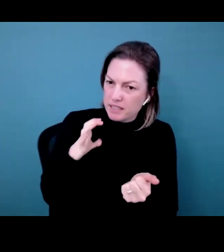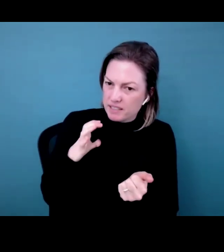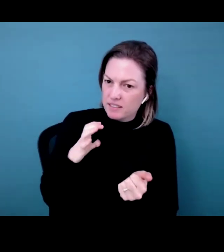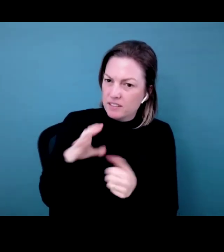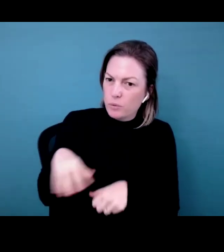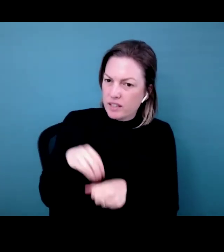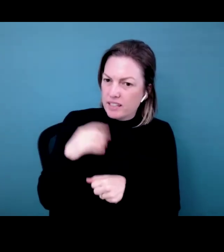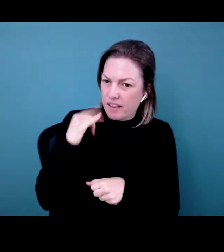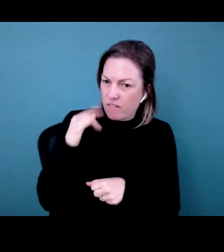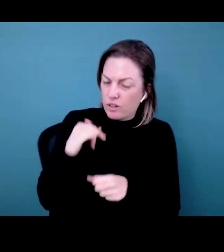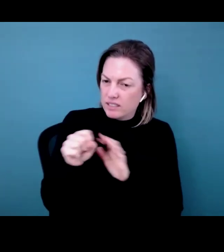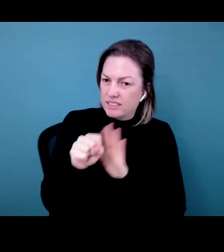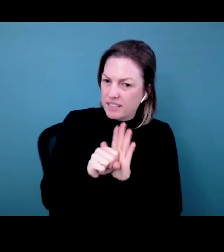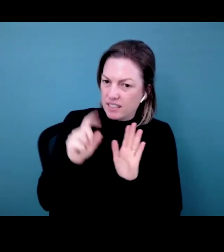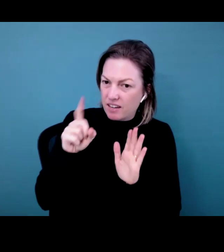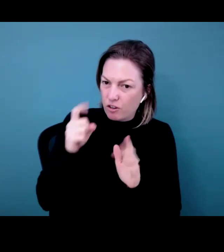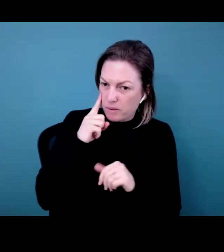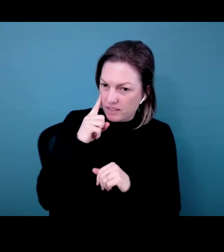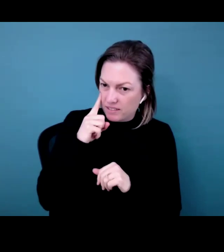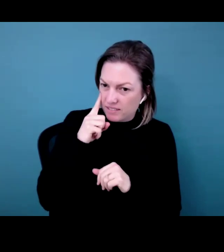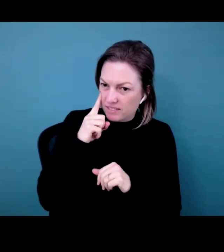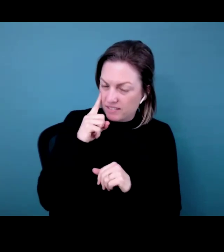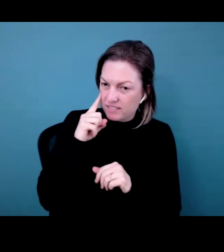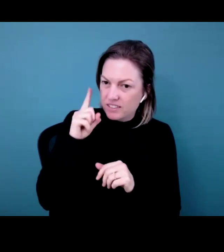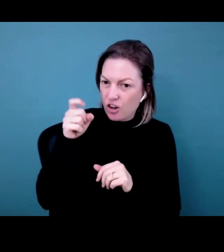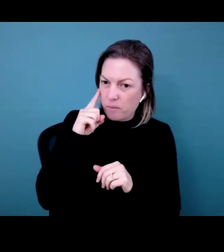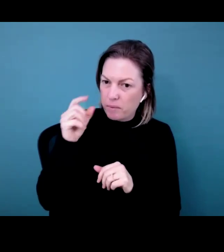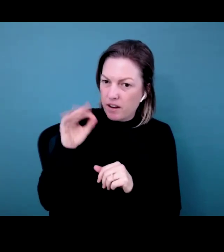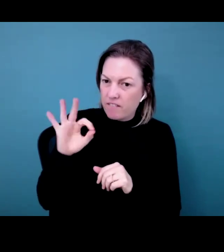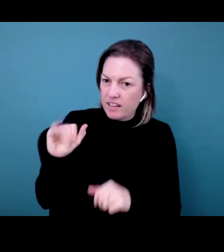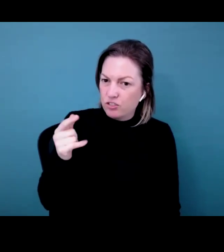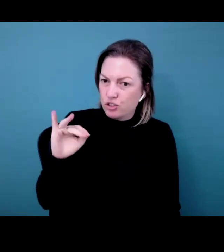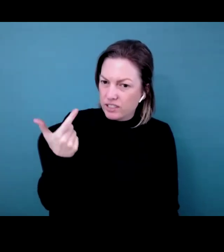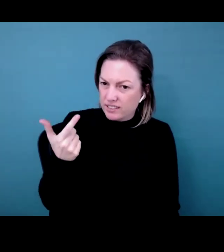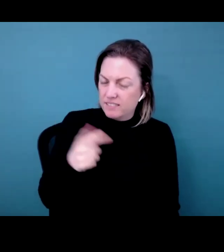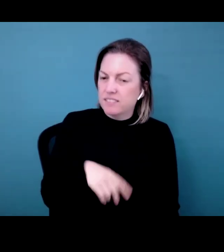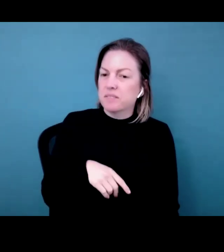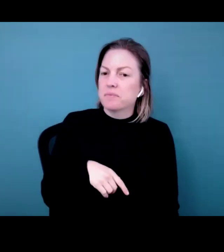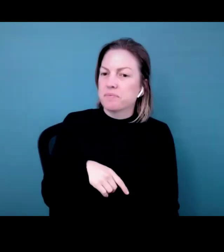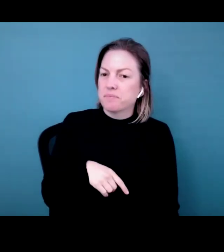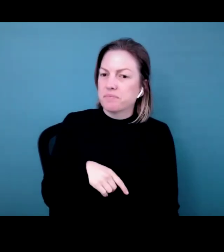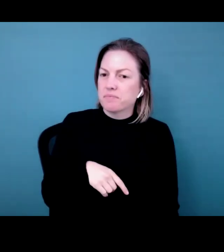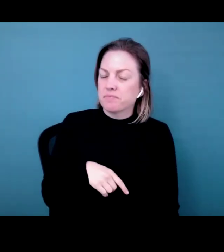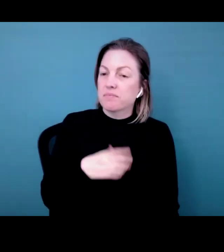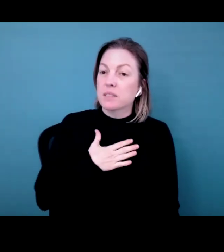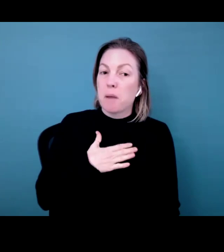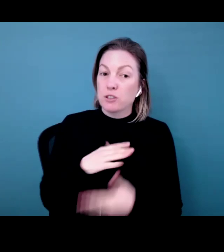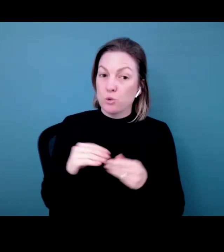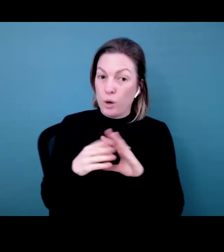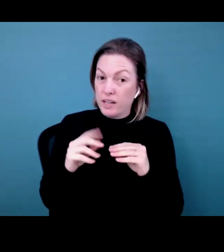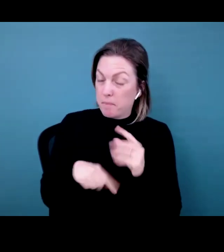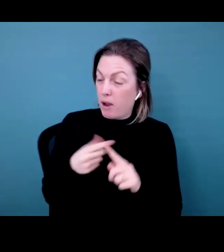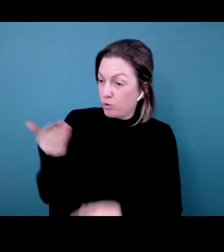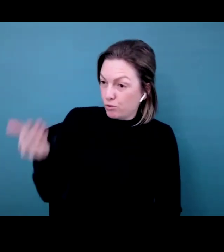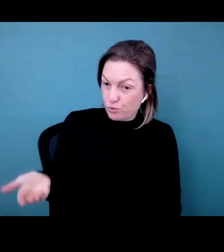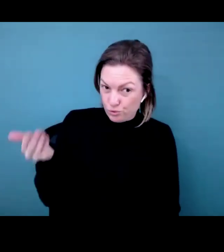the California state government, Pop, the California Department of Aging. And they're to my story regarding you,